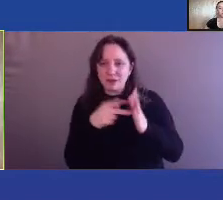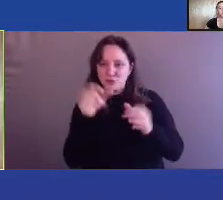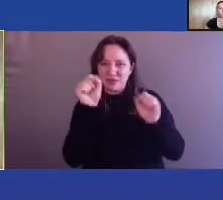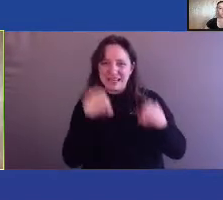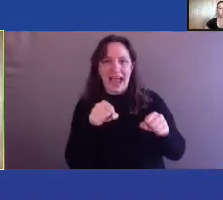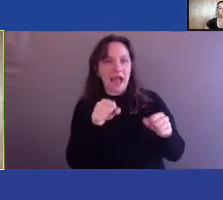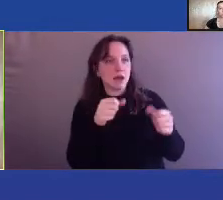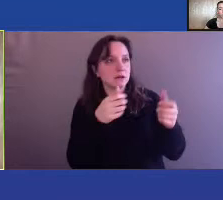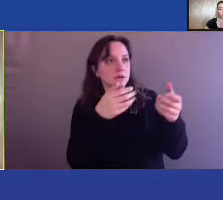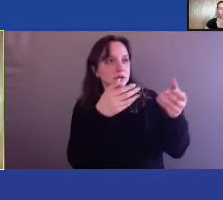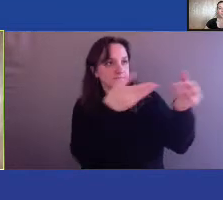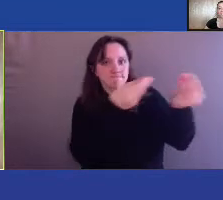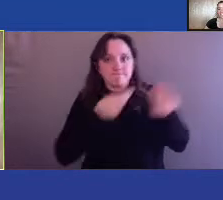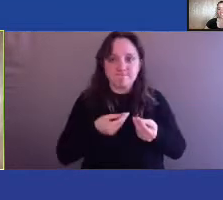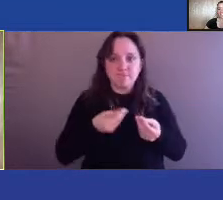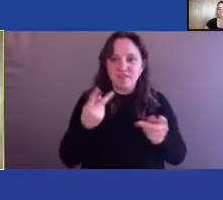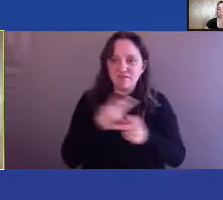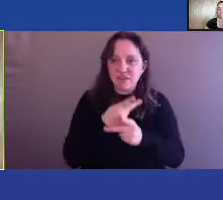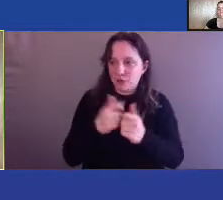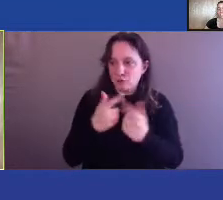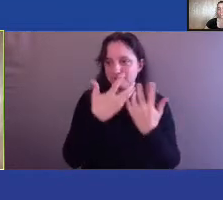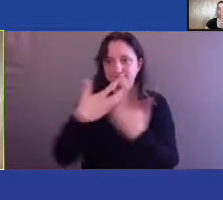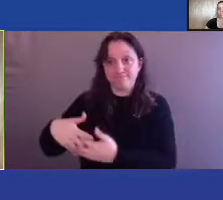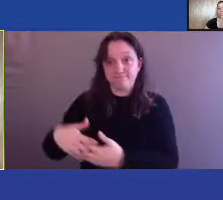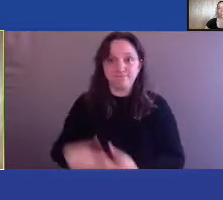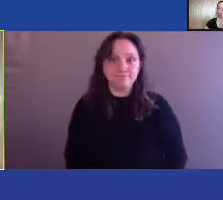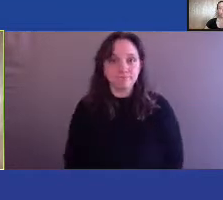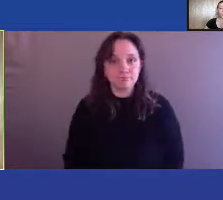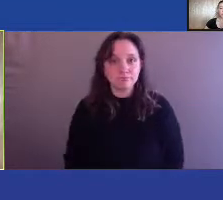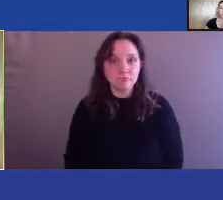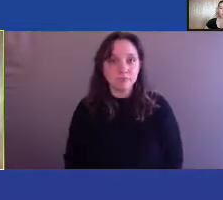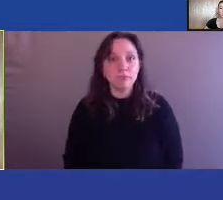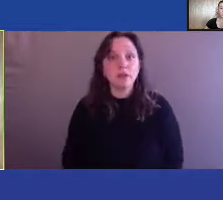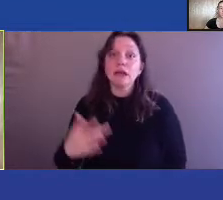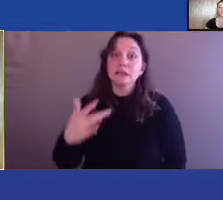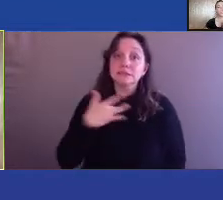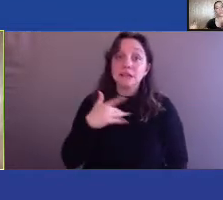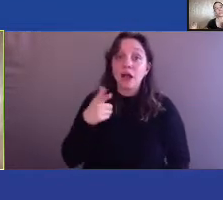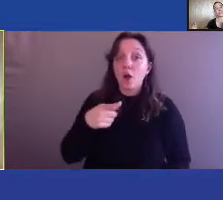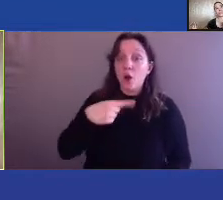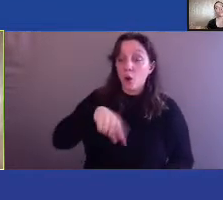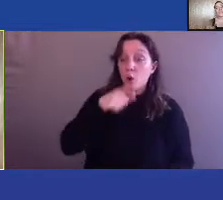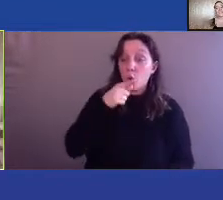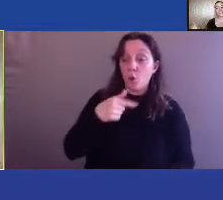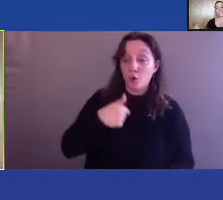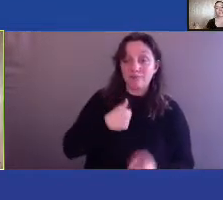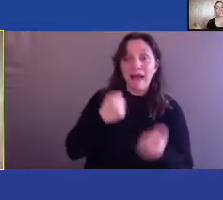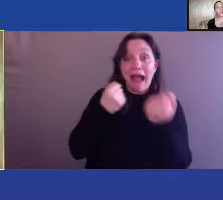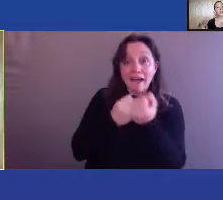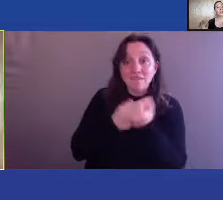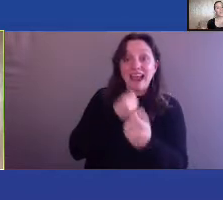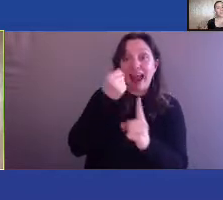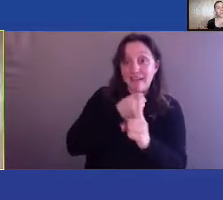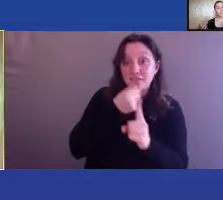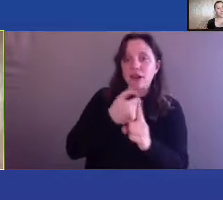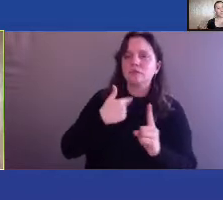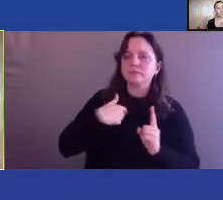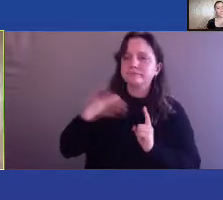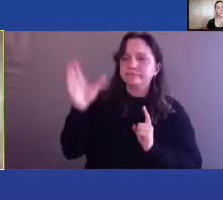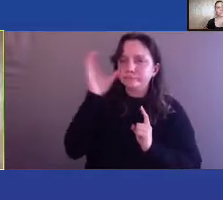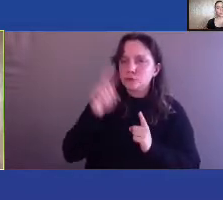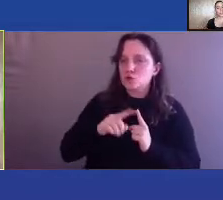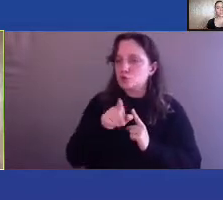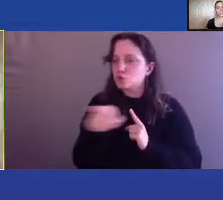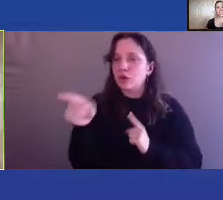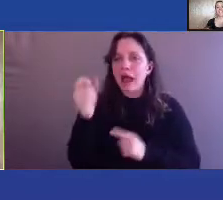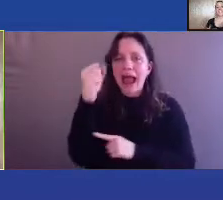So advocates do the work of listening to activists and community members to sort of translate their real life issues